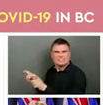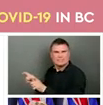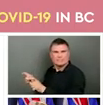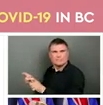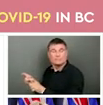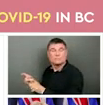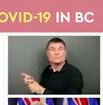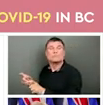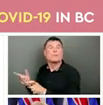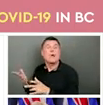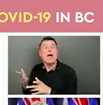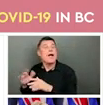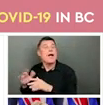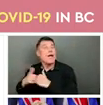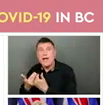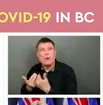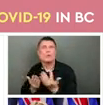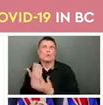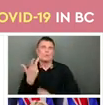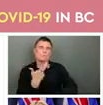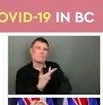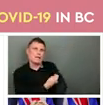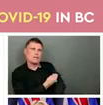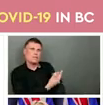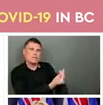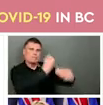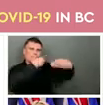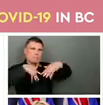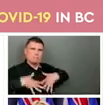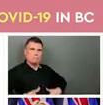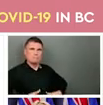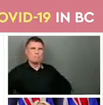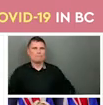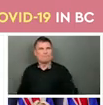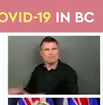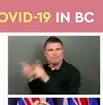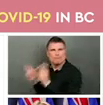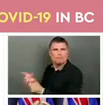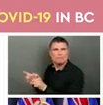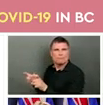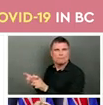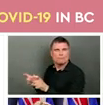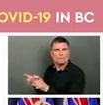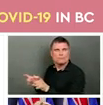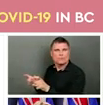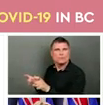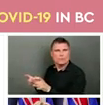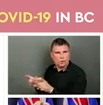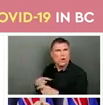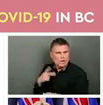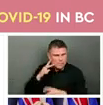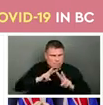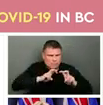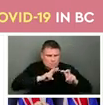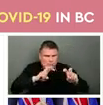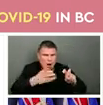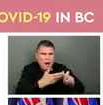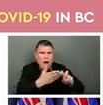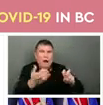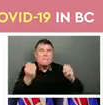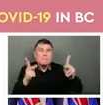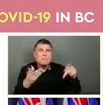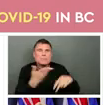this is a really great way of measuring, helping us understand the level of protection in the population through antibody